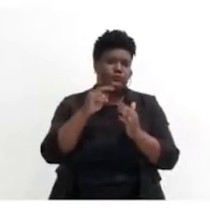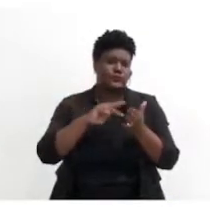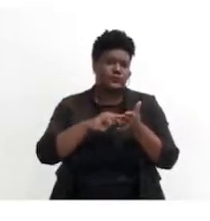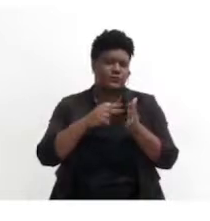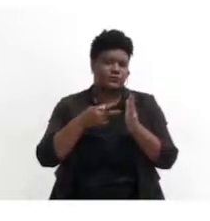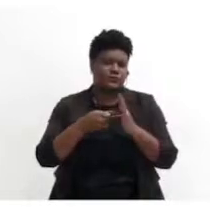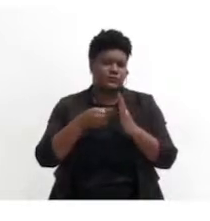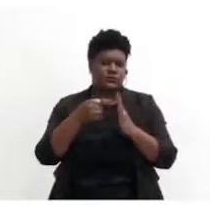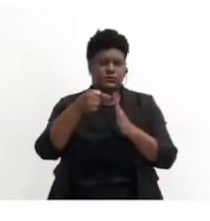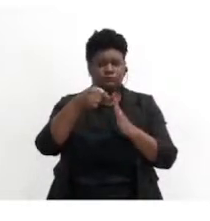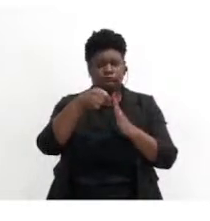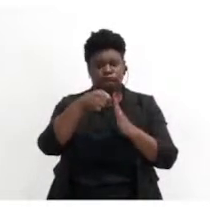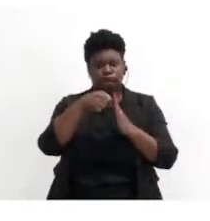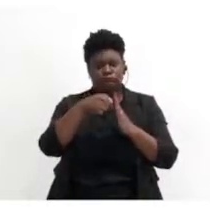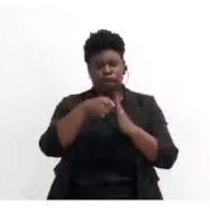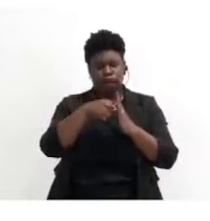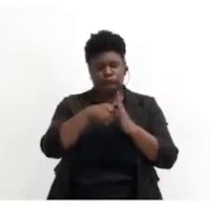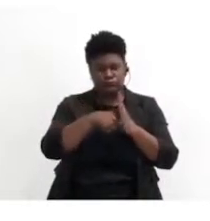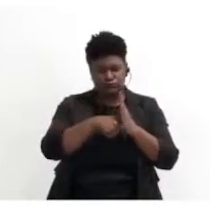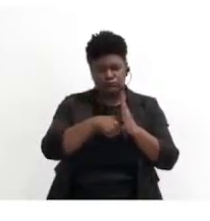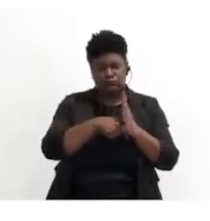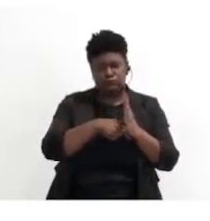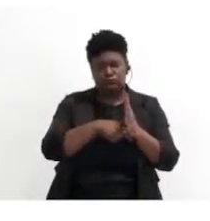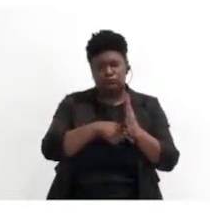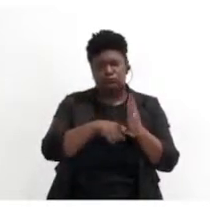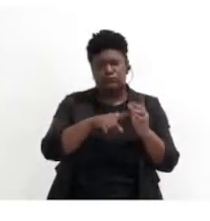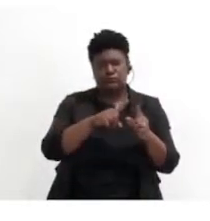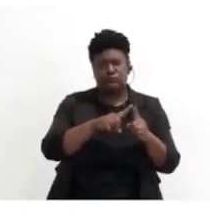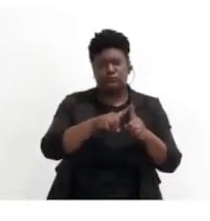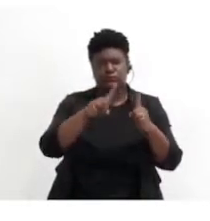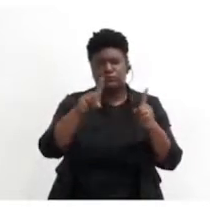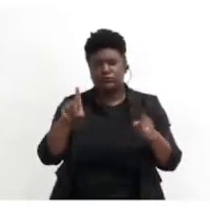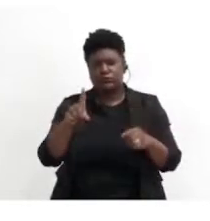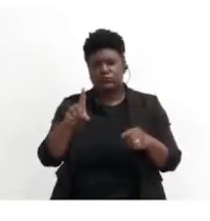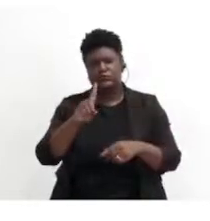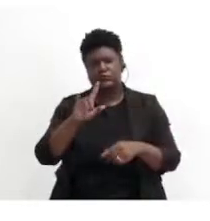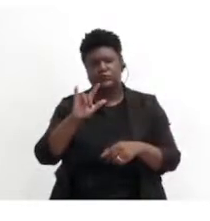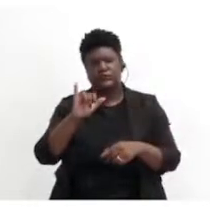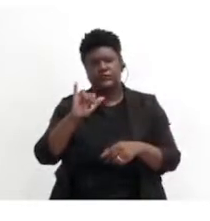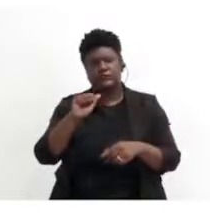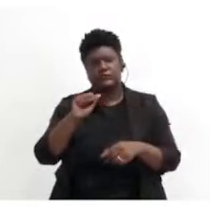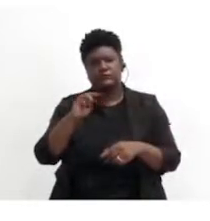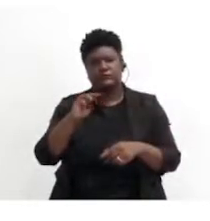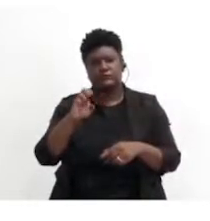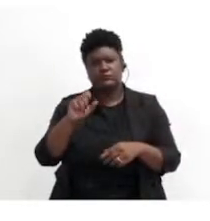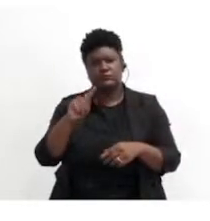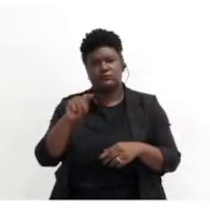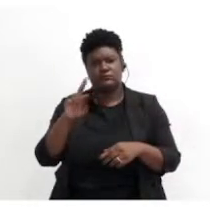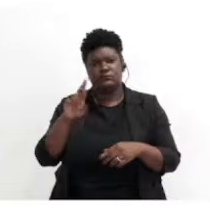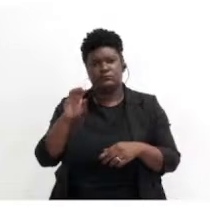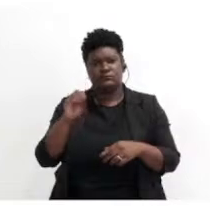diameter? And so that's very advantageous because you can have very dense pitch then.